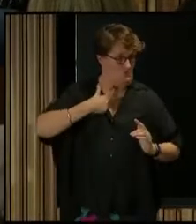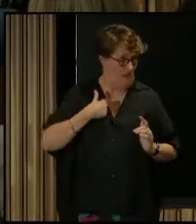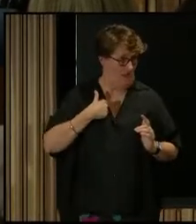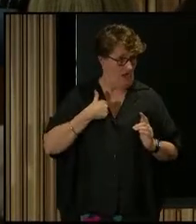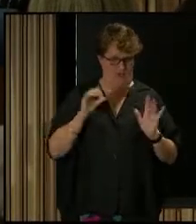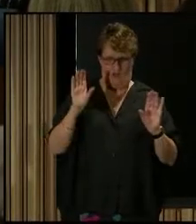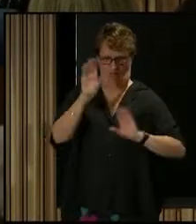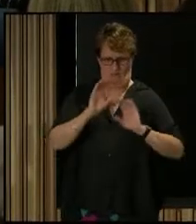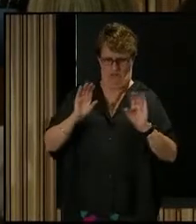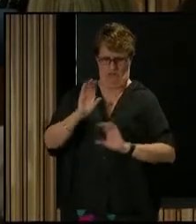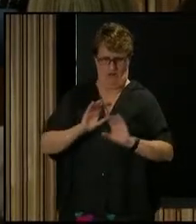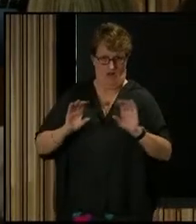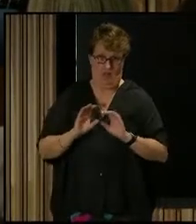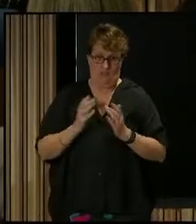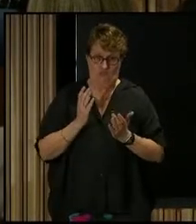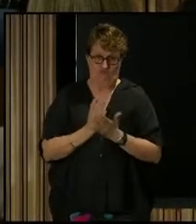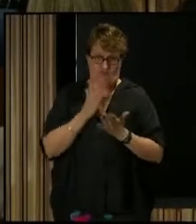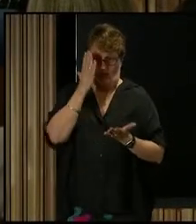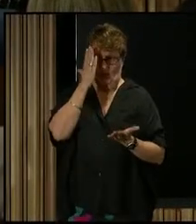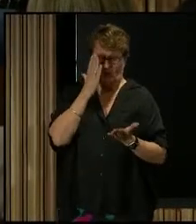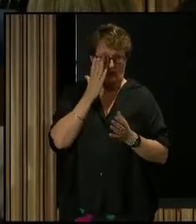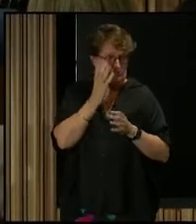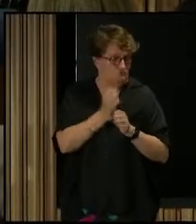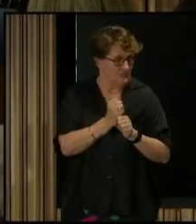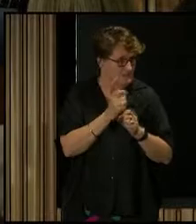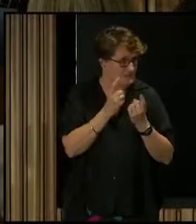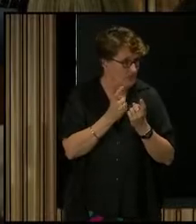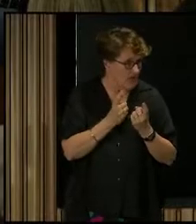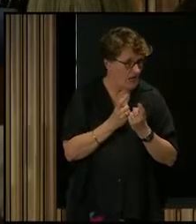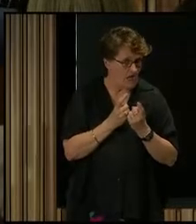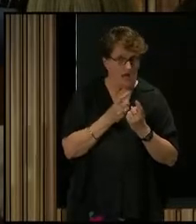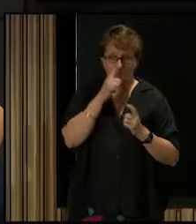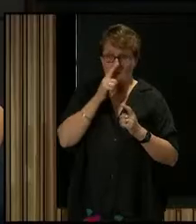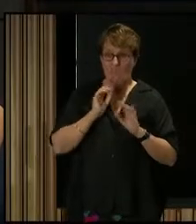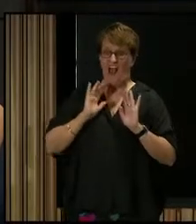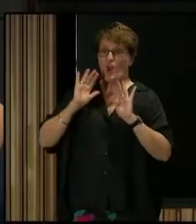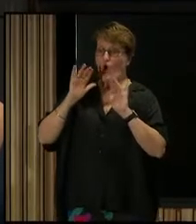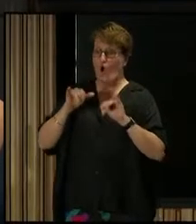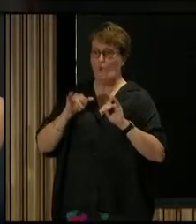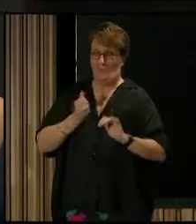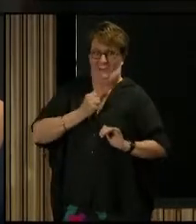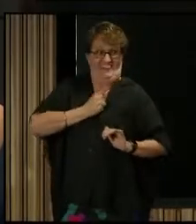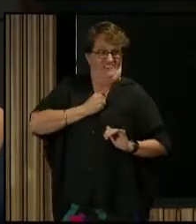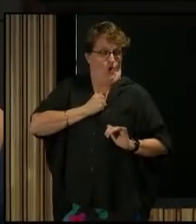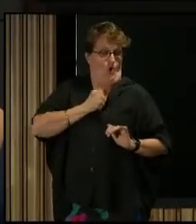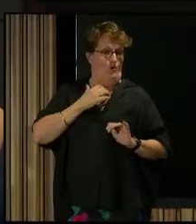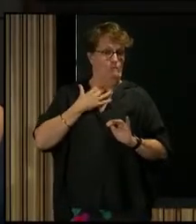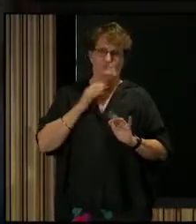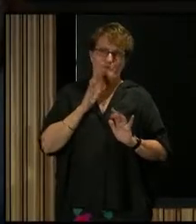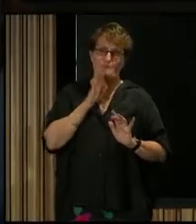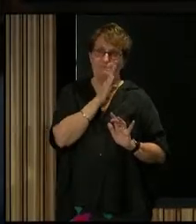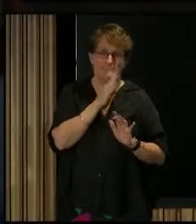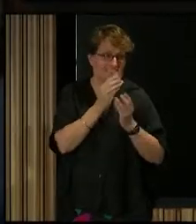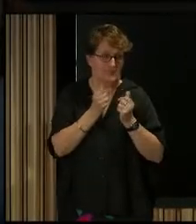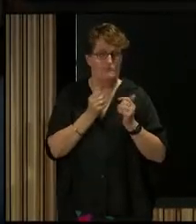is a real trust exercise for people, because people had to sit at home with their own voice, and they might miss a bunch of notes,